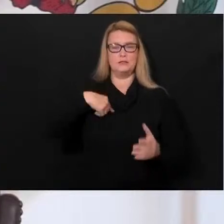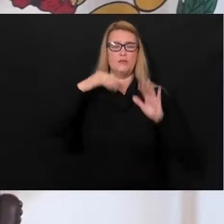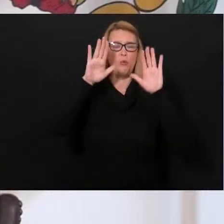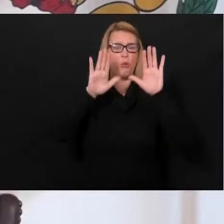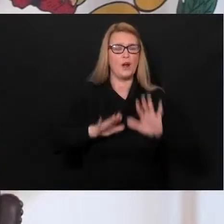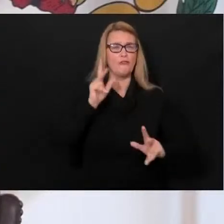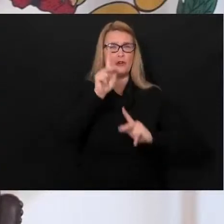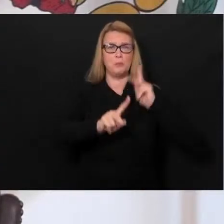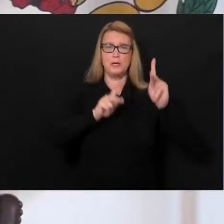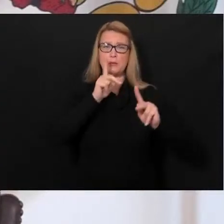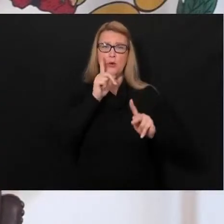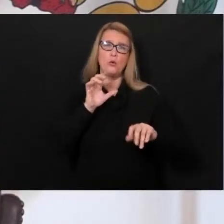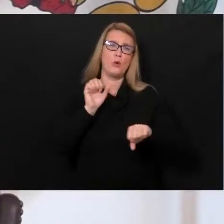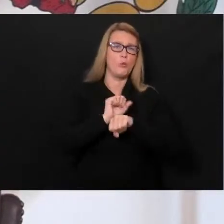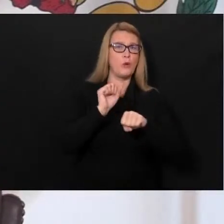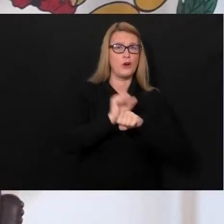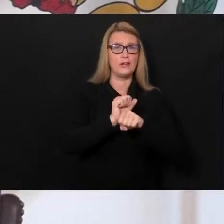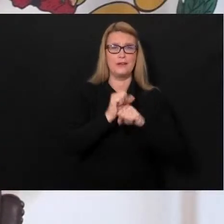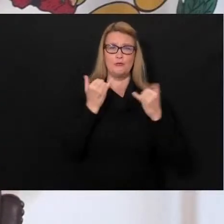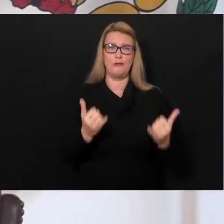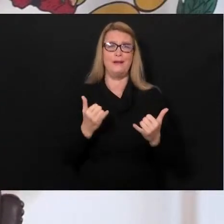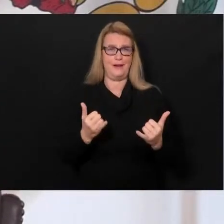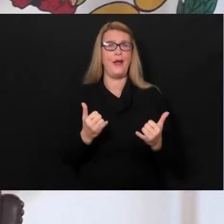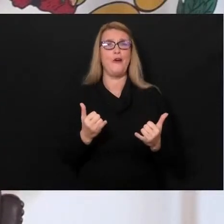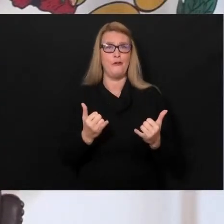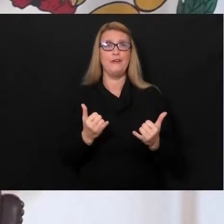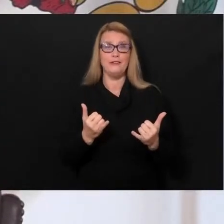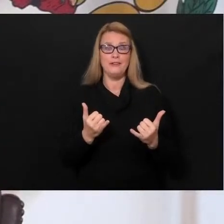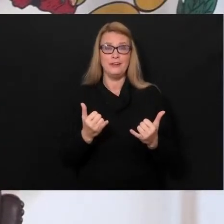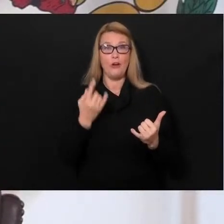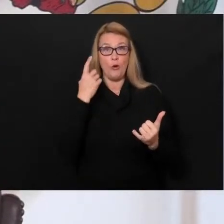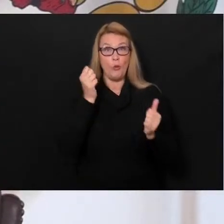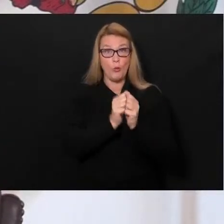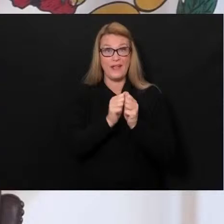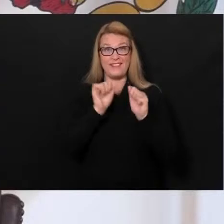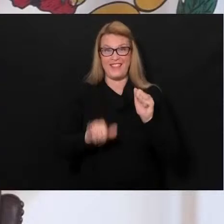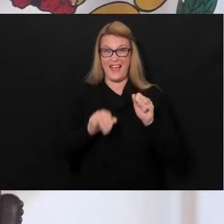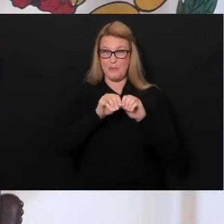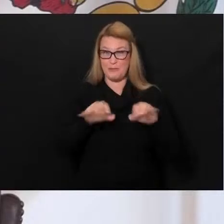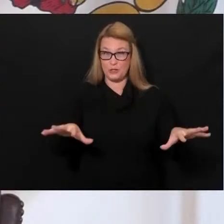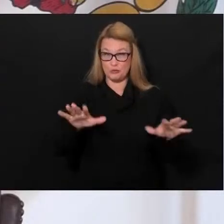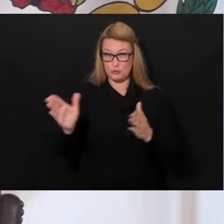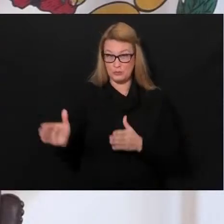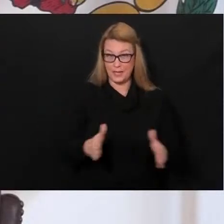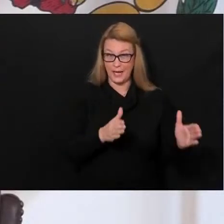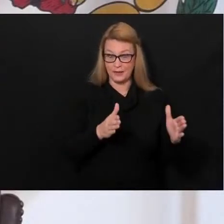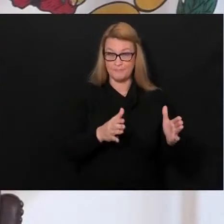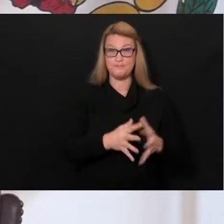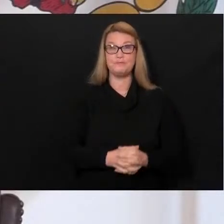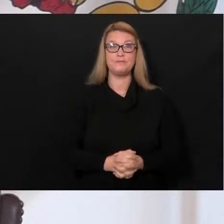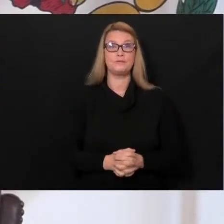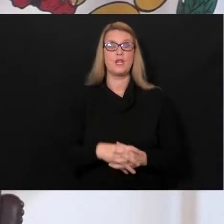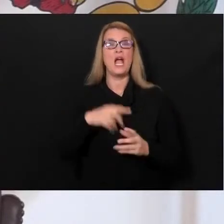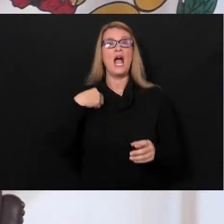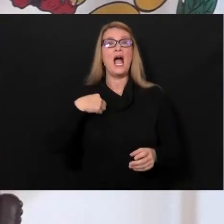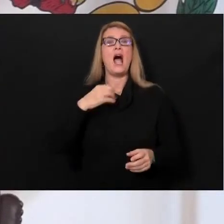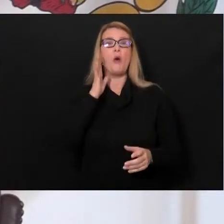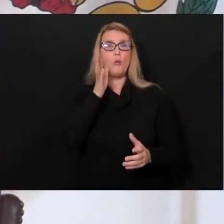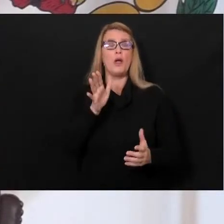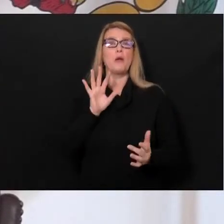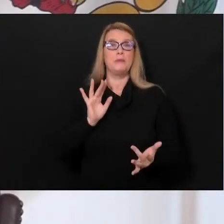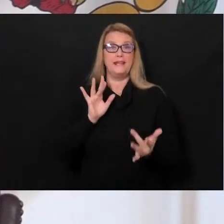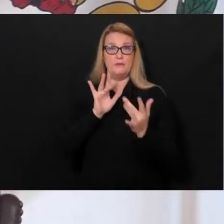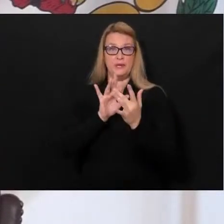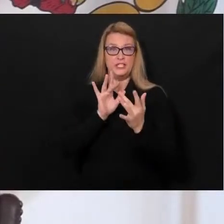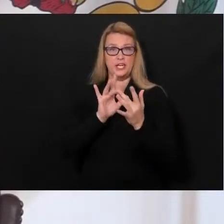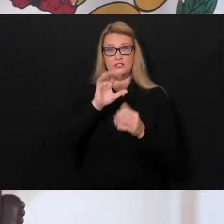people and all the unbelievable work that they're doing. I want to just say this, I'll be reaching out to